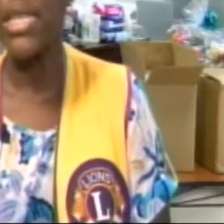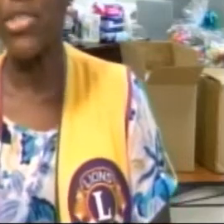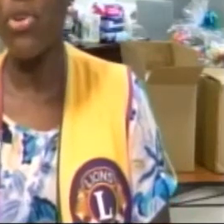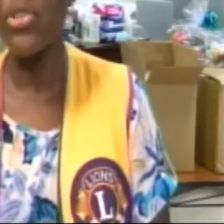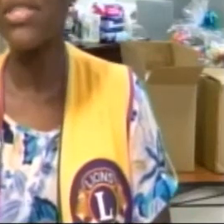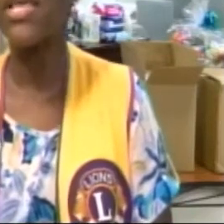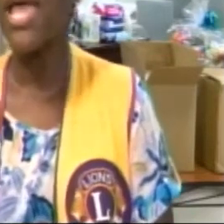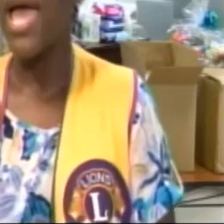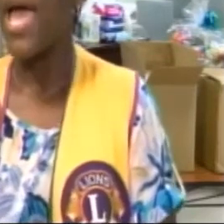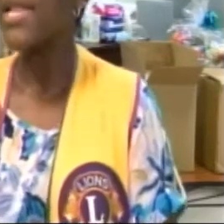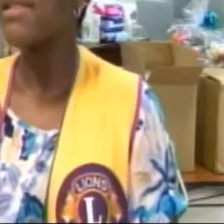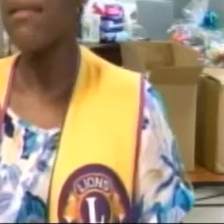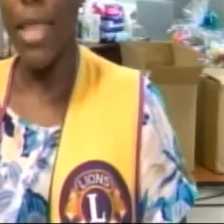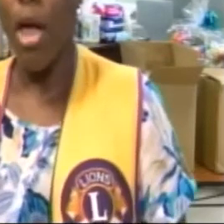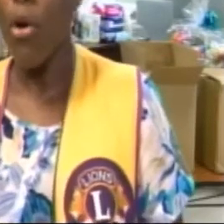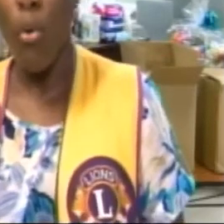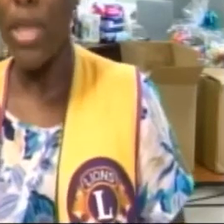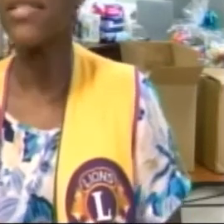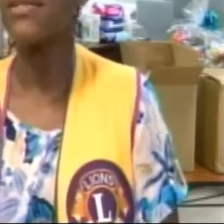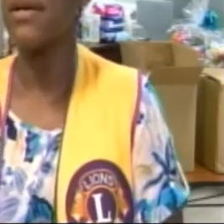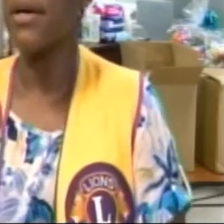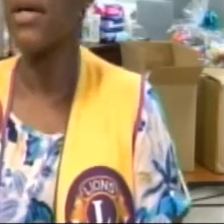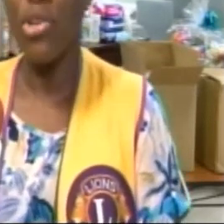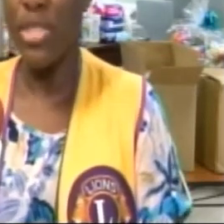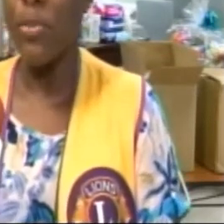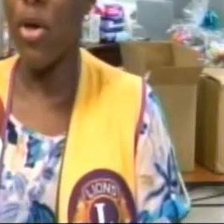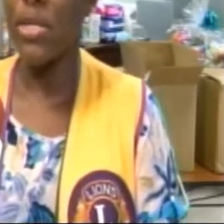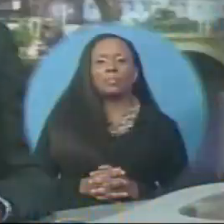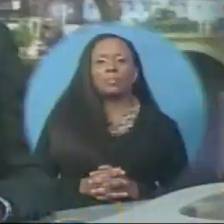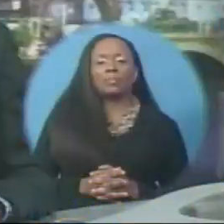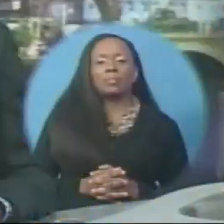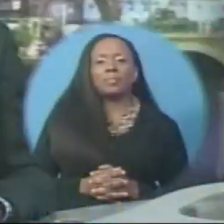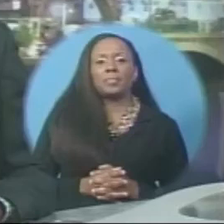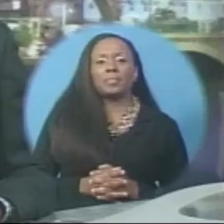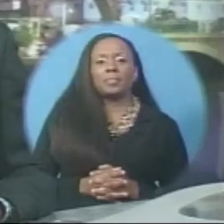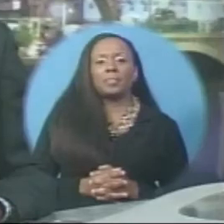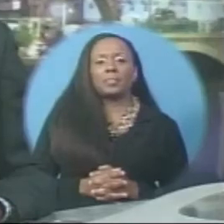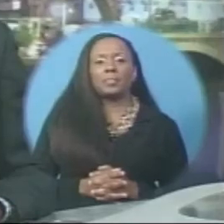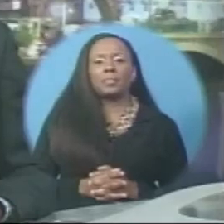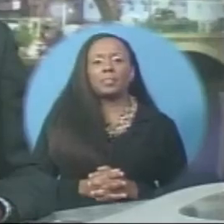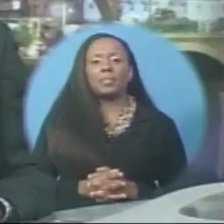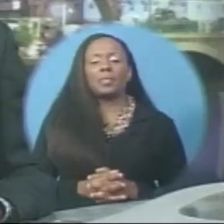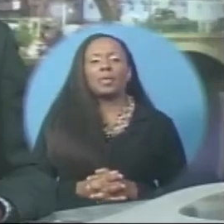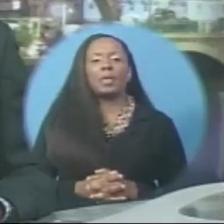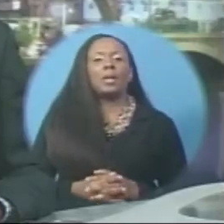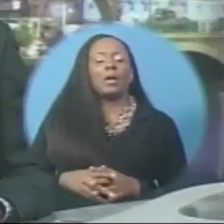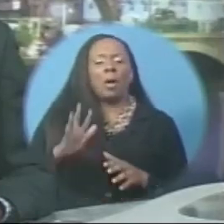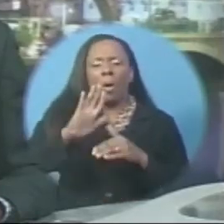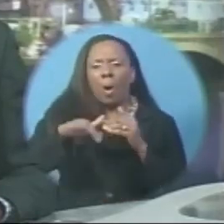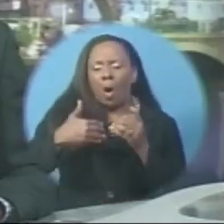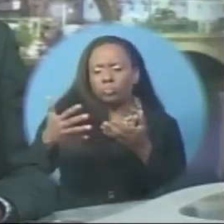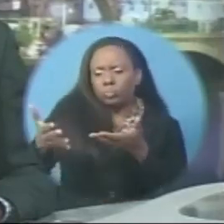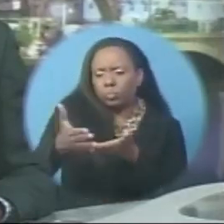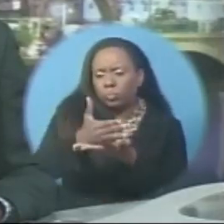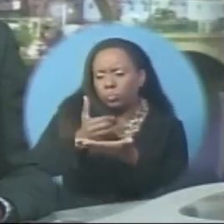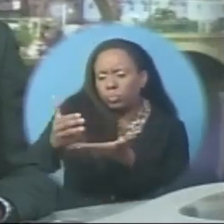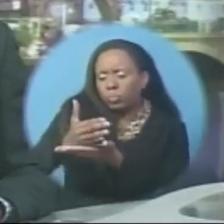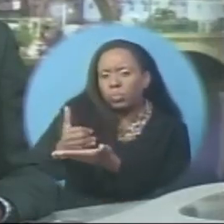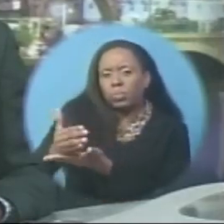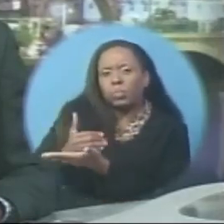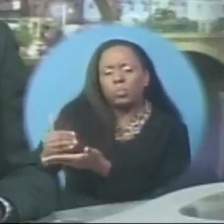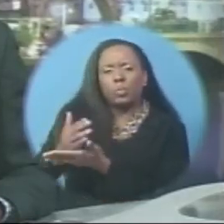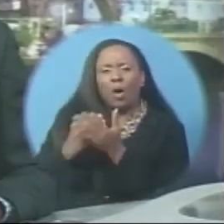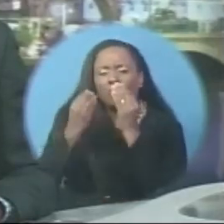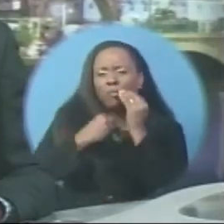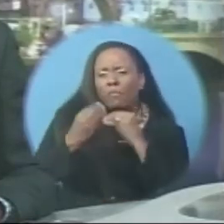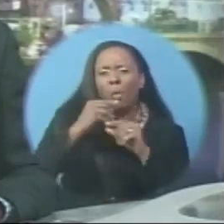in 6 Roads, and they got quite a good response. And this shipment is being sent with the assistance of the Barbados Defence